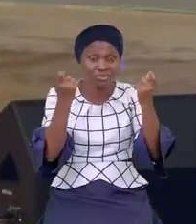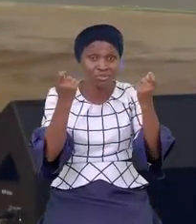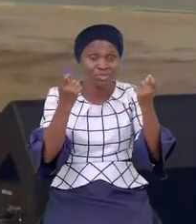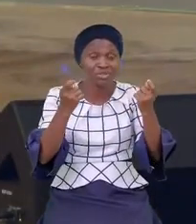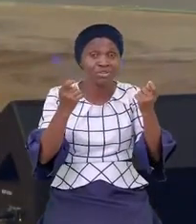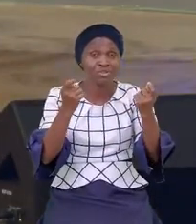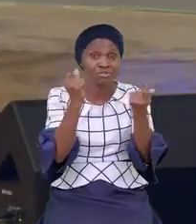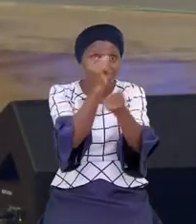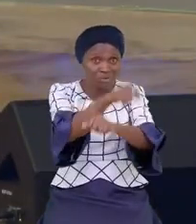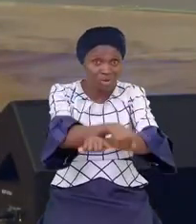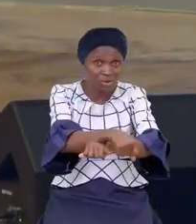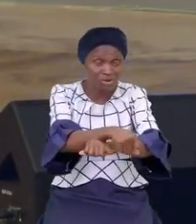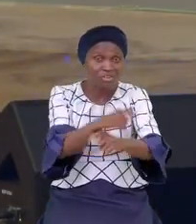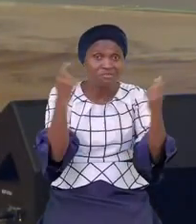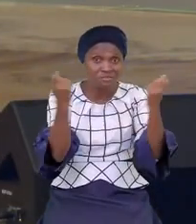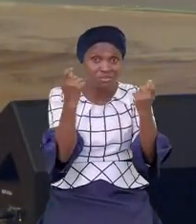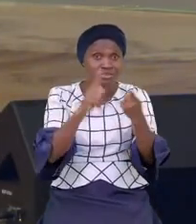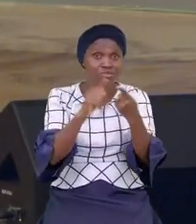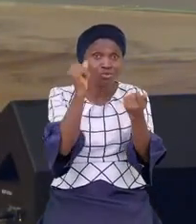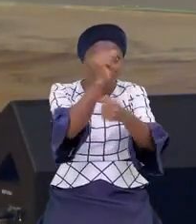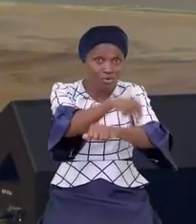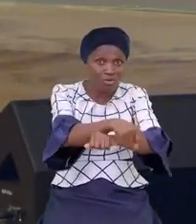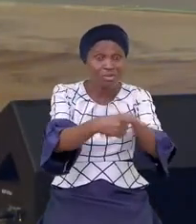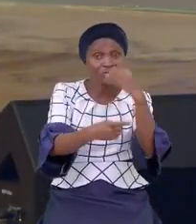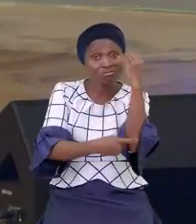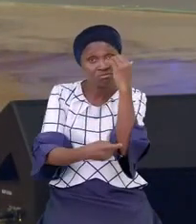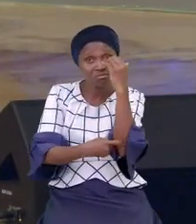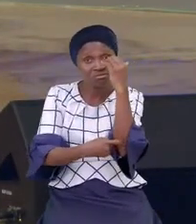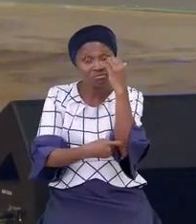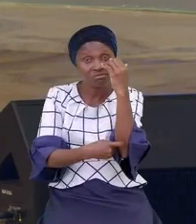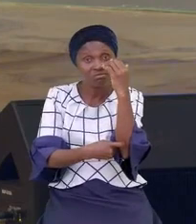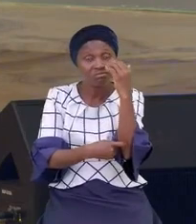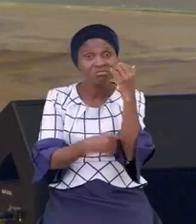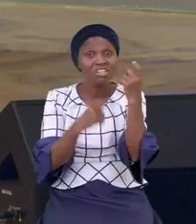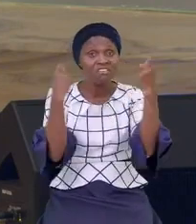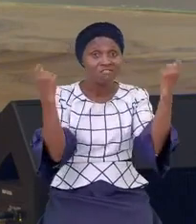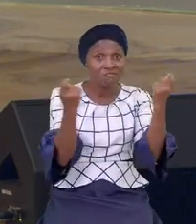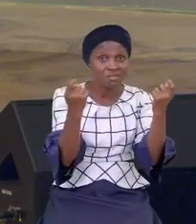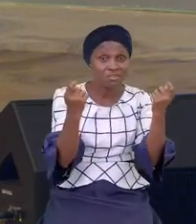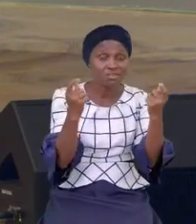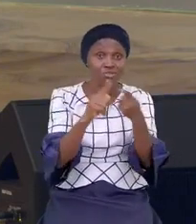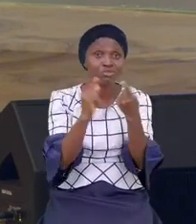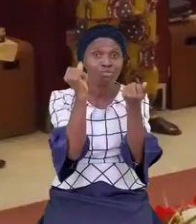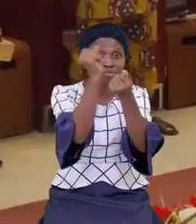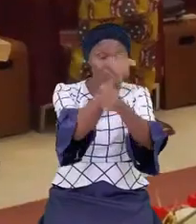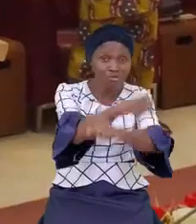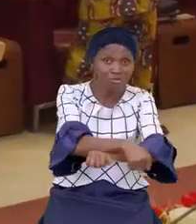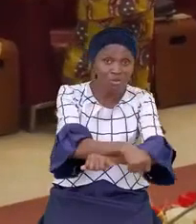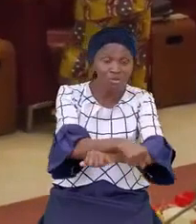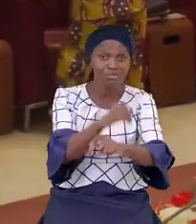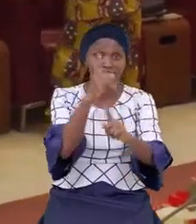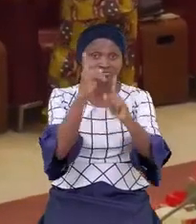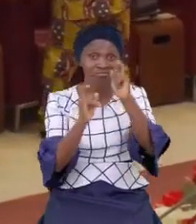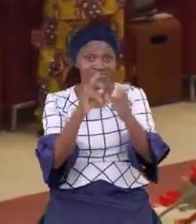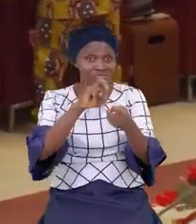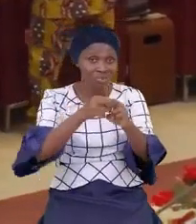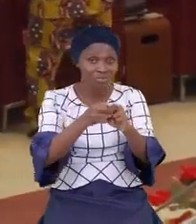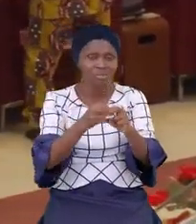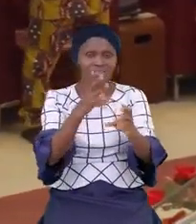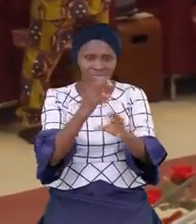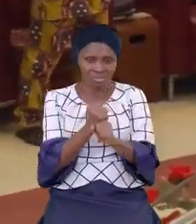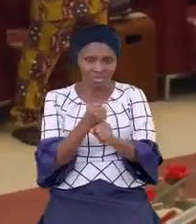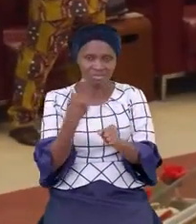over temptation, over trials, claim the promise.